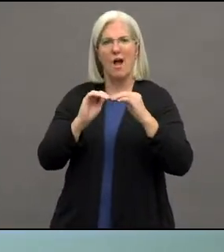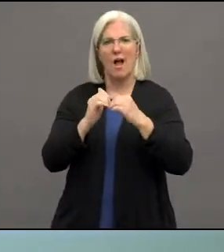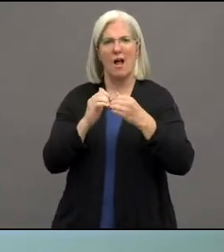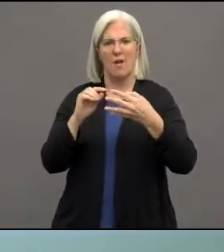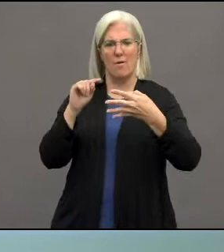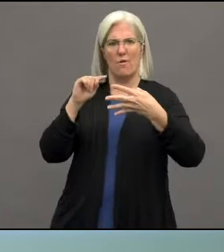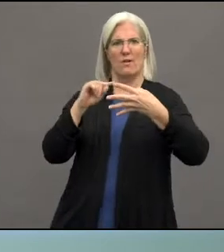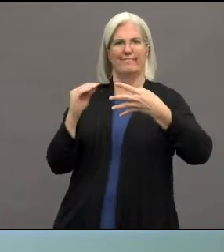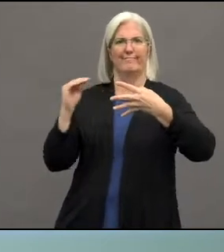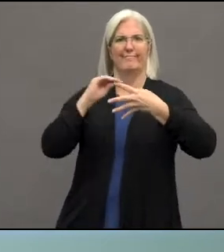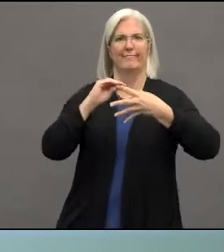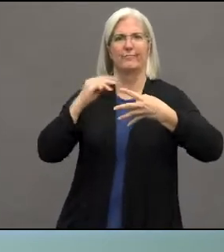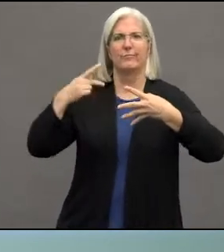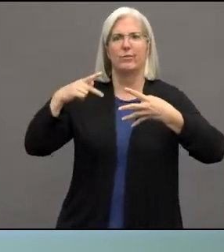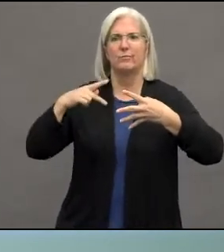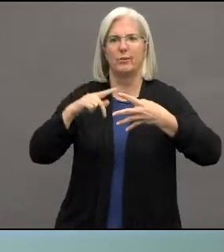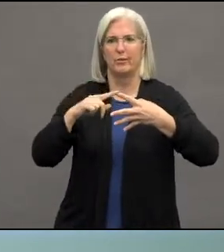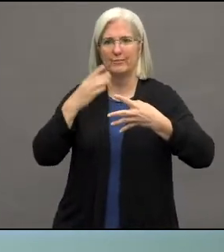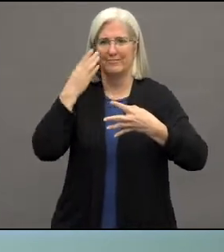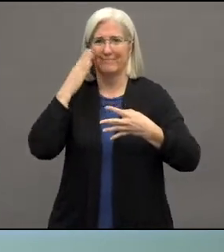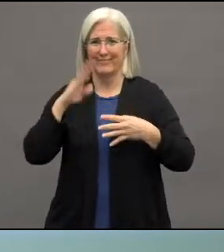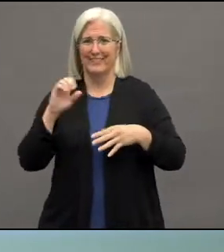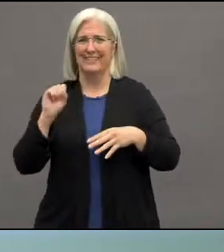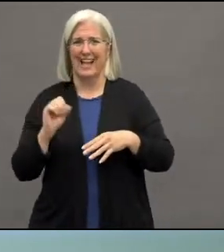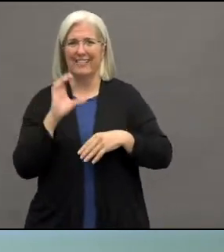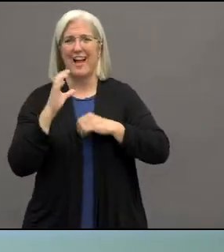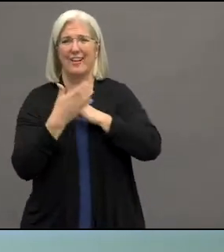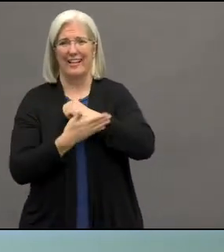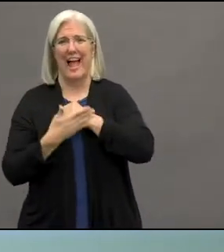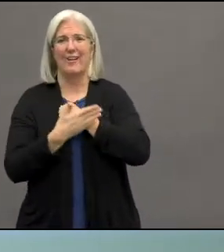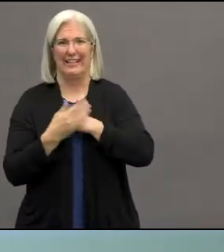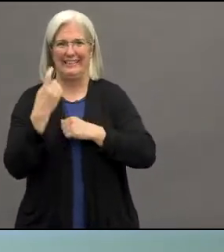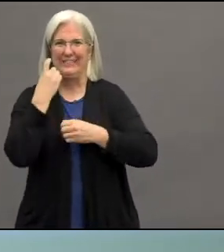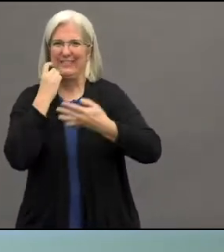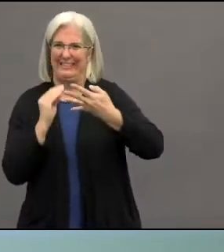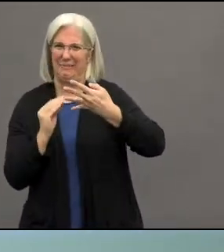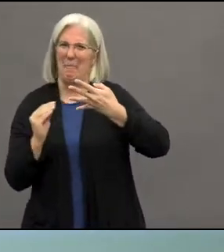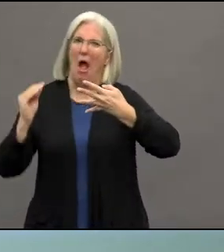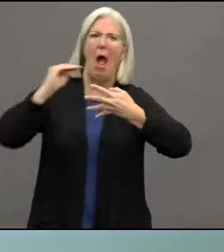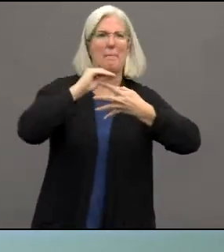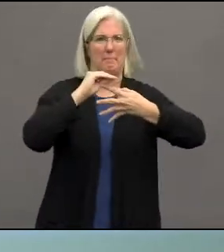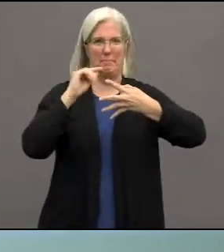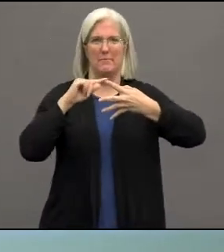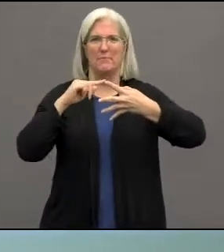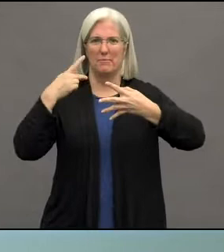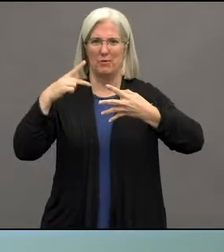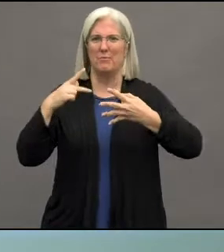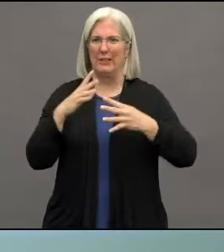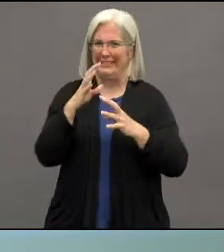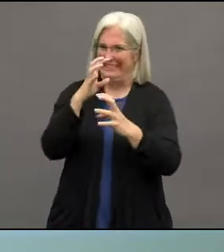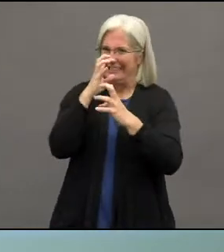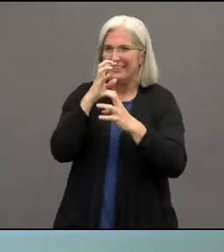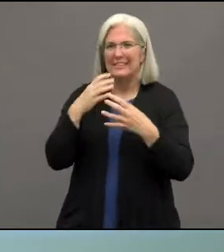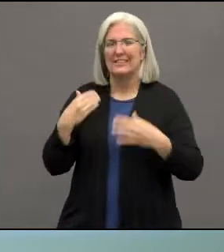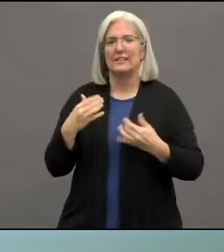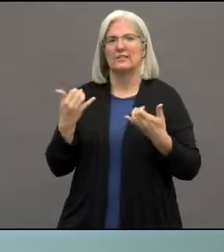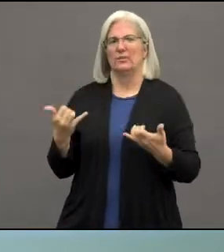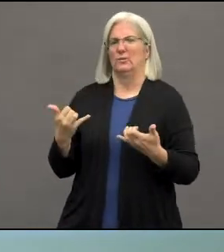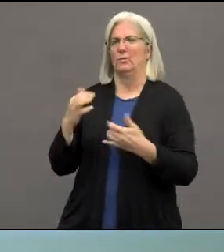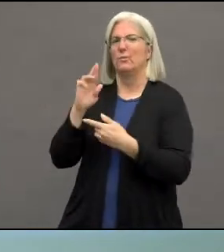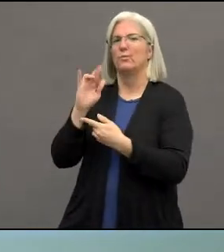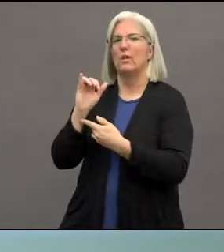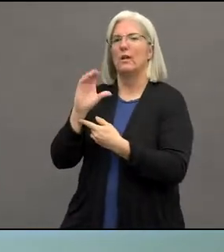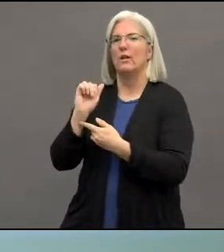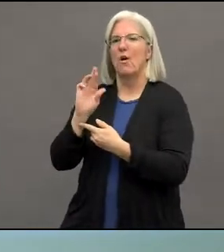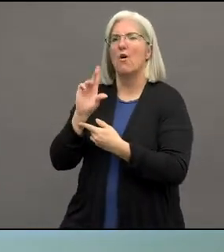County moved into the more restrictive tier this week. I'm joined this morning by Ricardo Romero Morales, our lead public